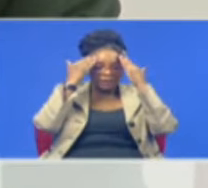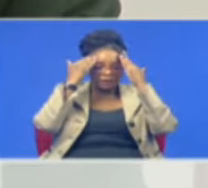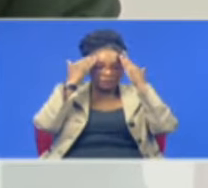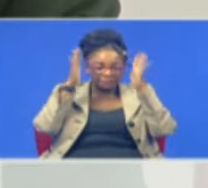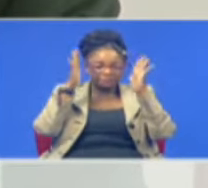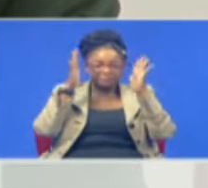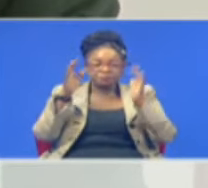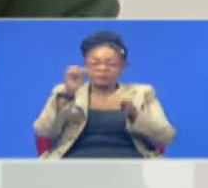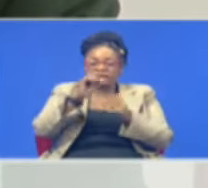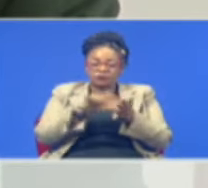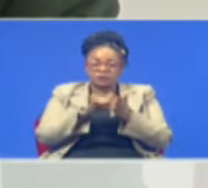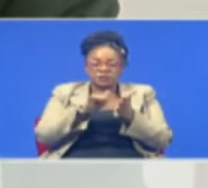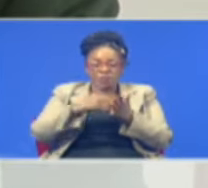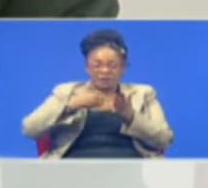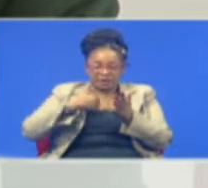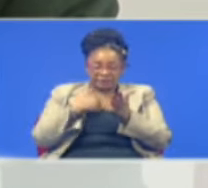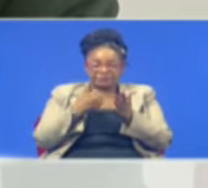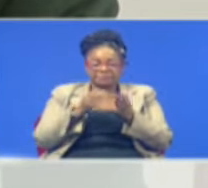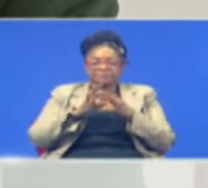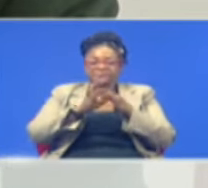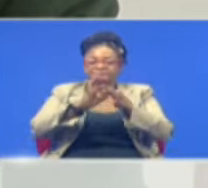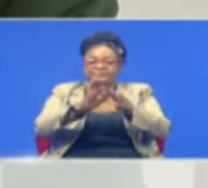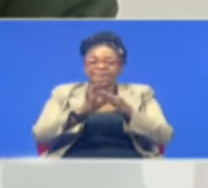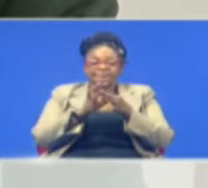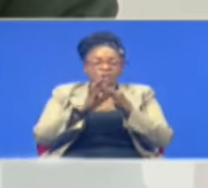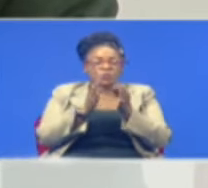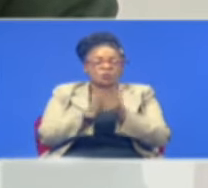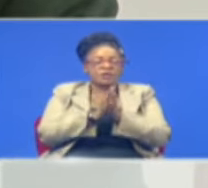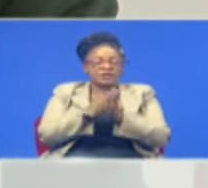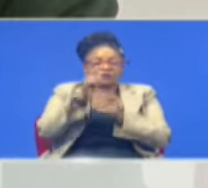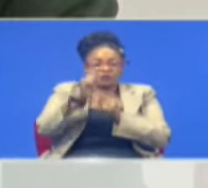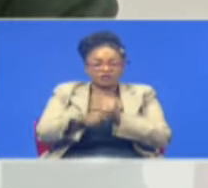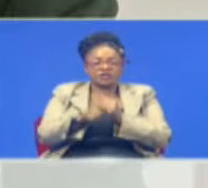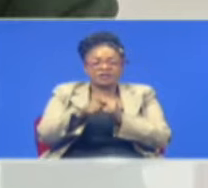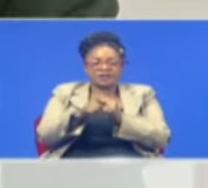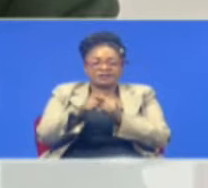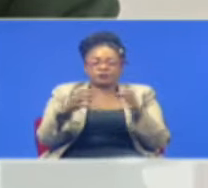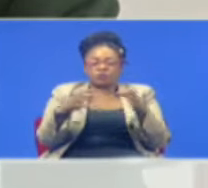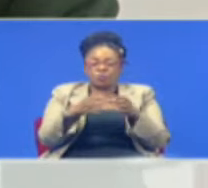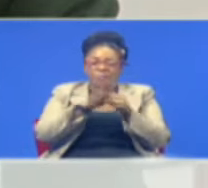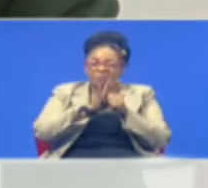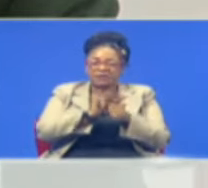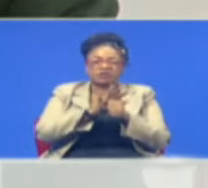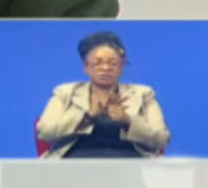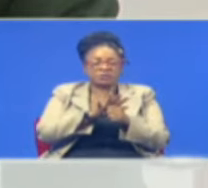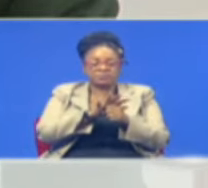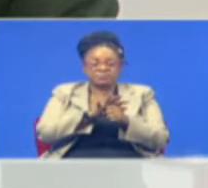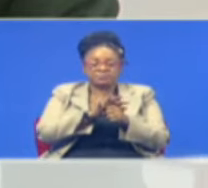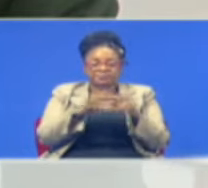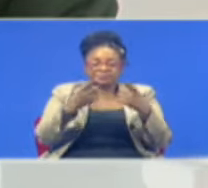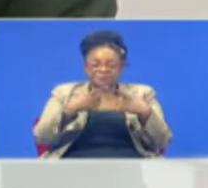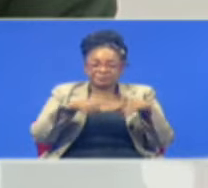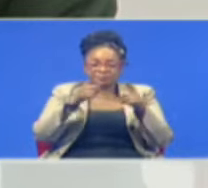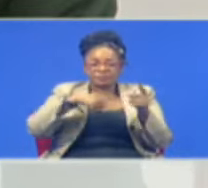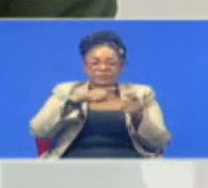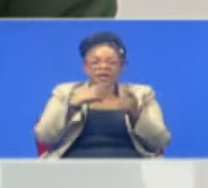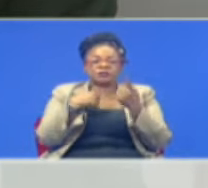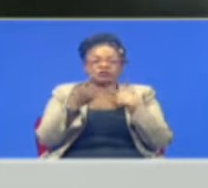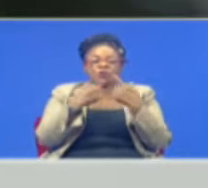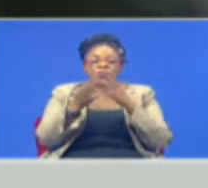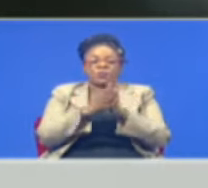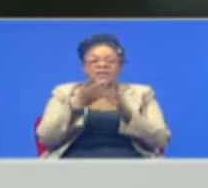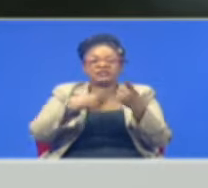we build allies of the judiciary, pressure groups. Let us talk to the trade